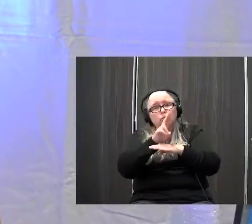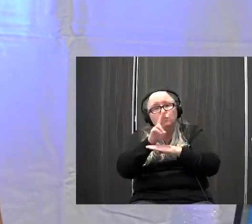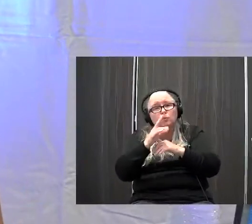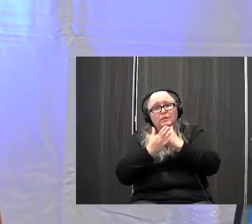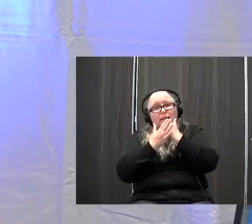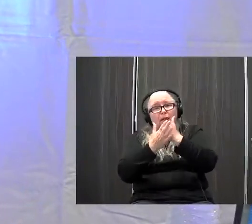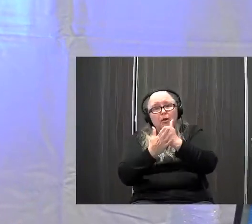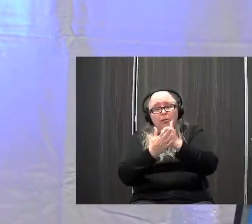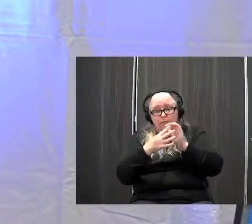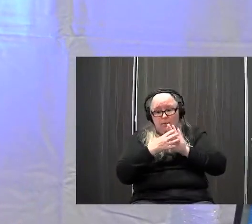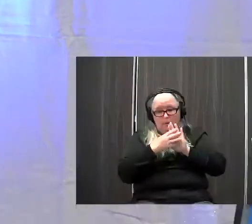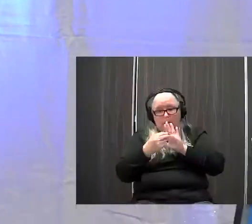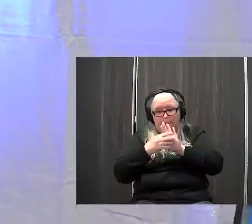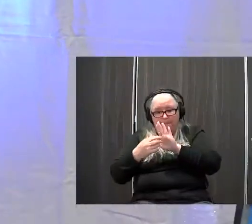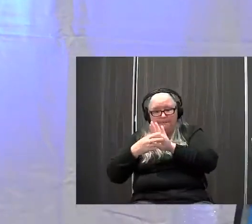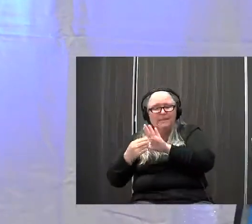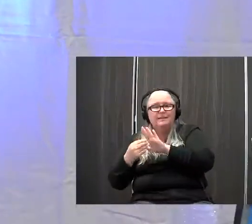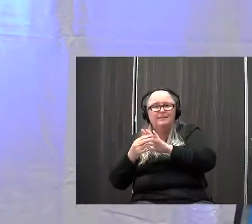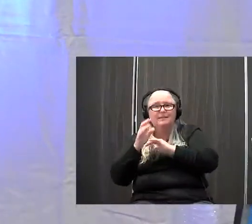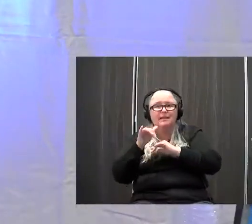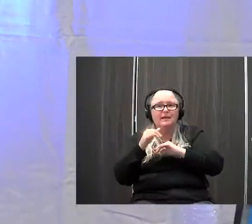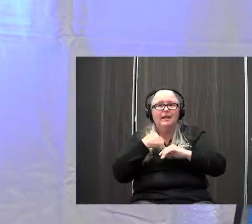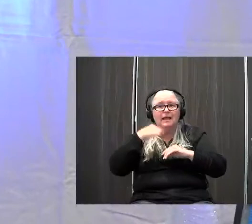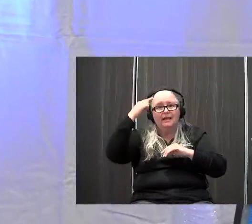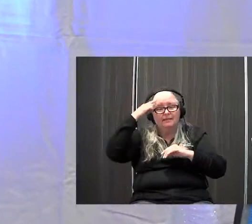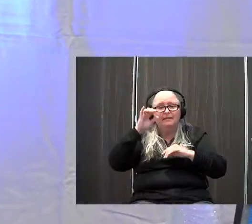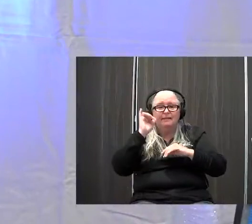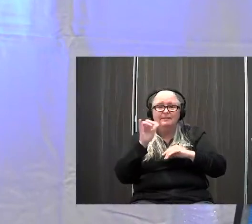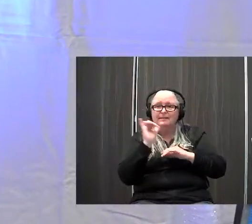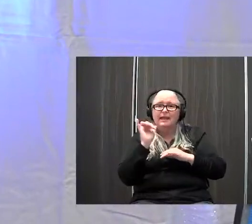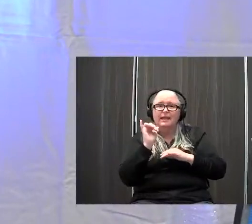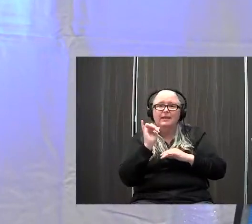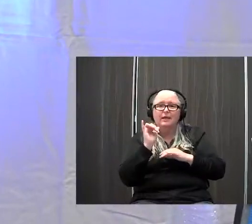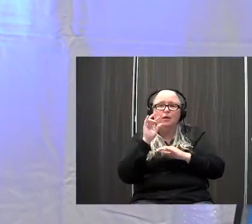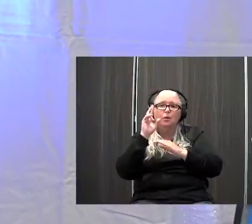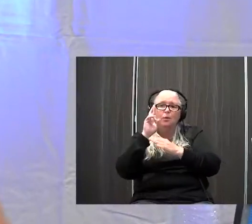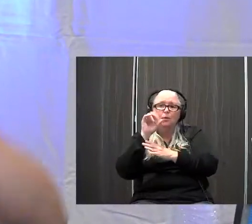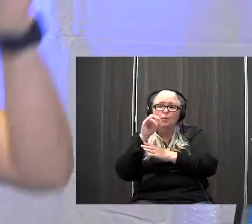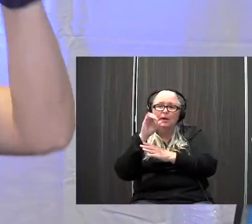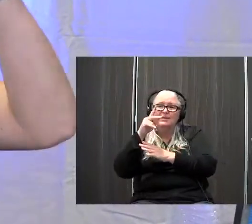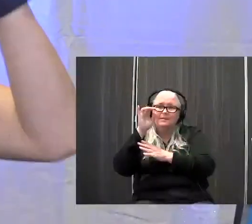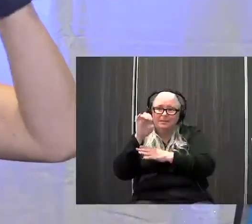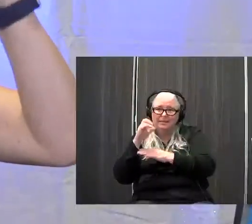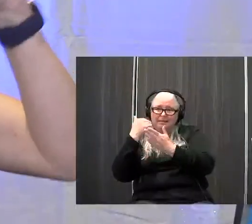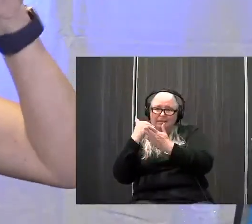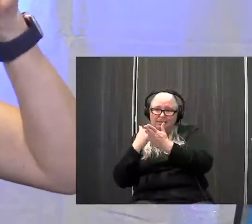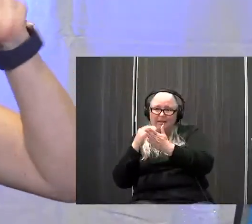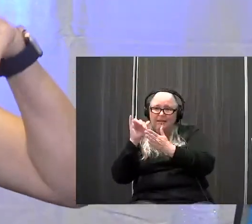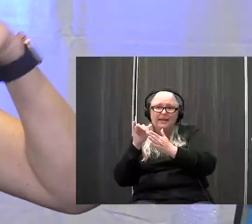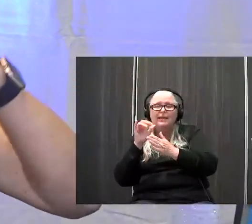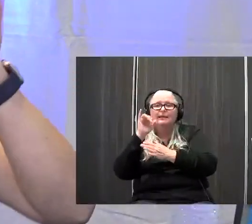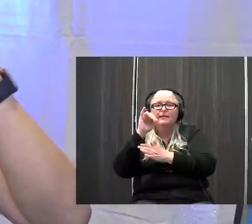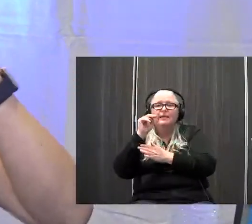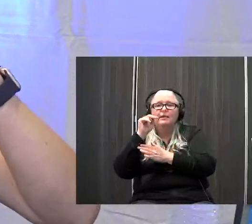or copy the recipe. So I like to think of it as a literal recipe. And so what we're really good at copying are the ingredients